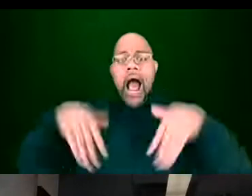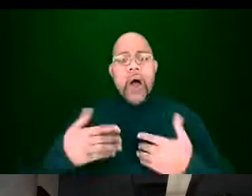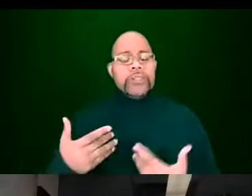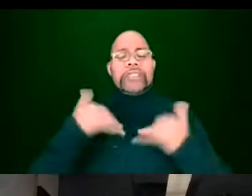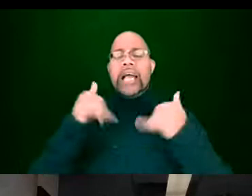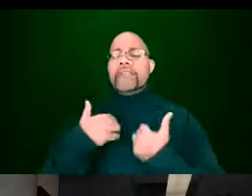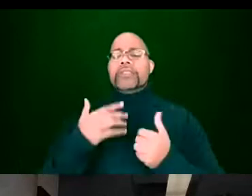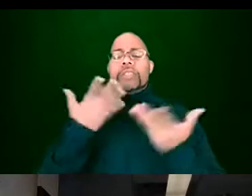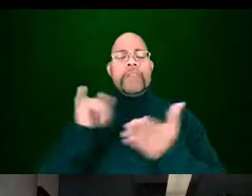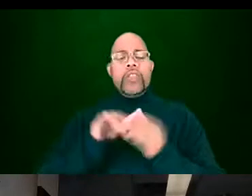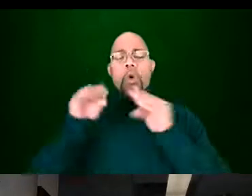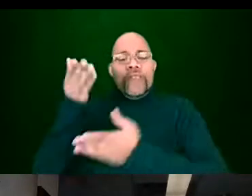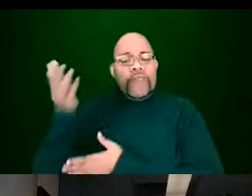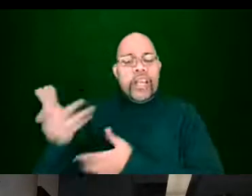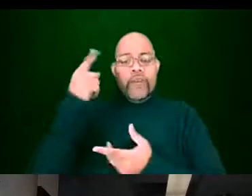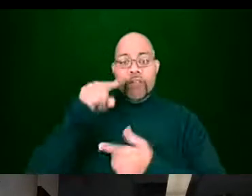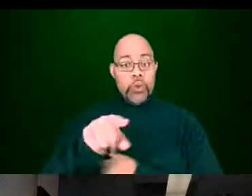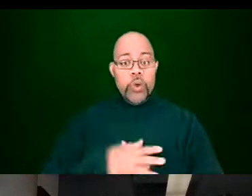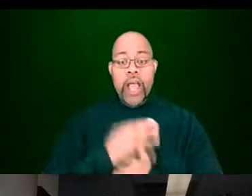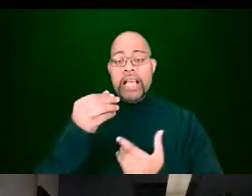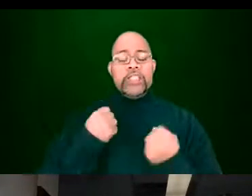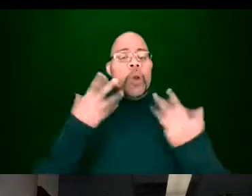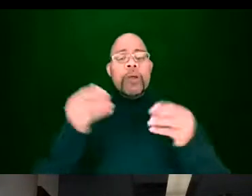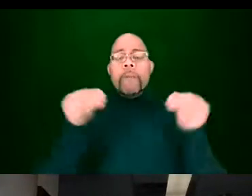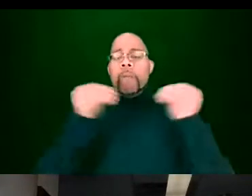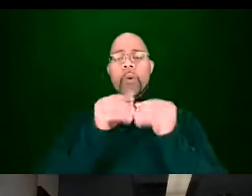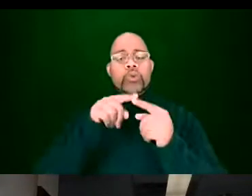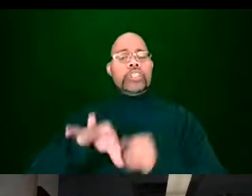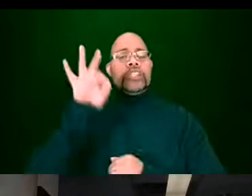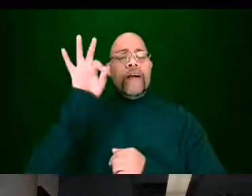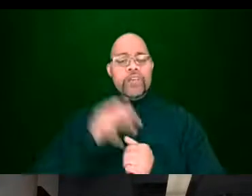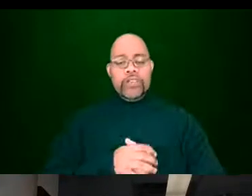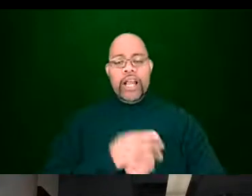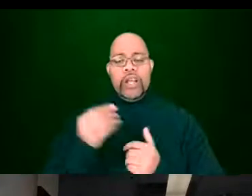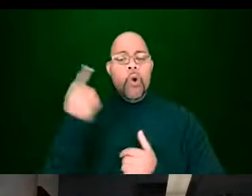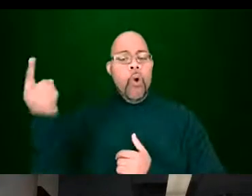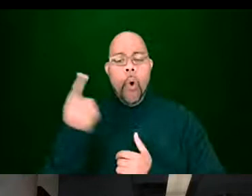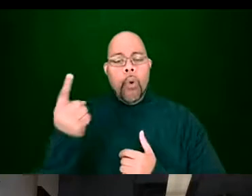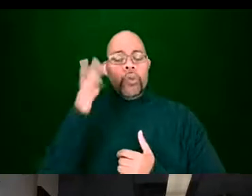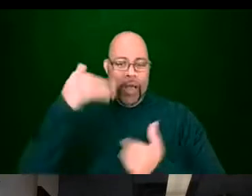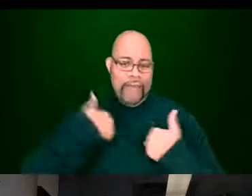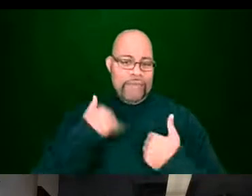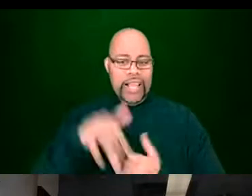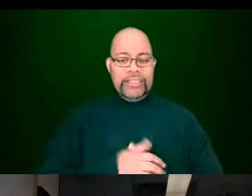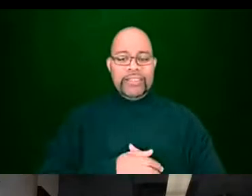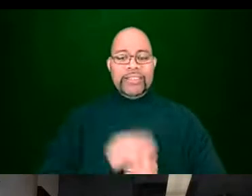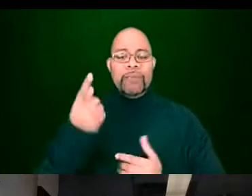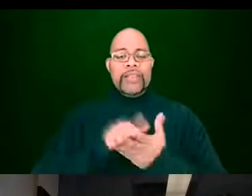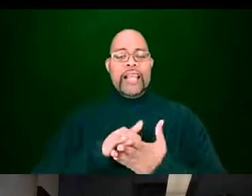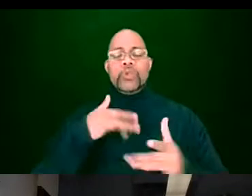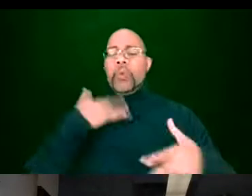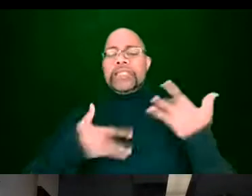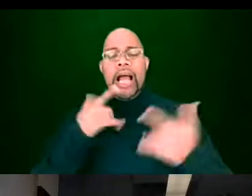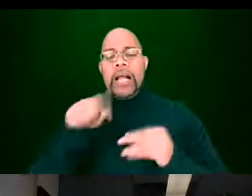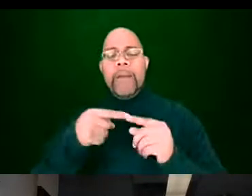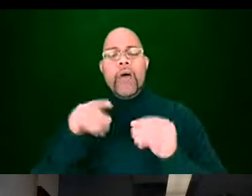something that the ocean is there doing for you, and there's so much more to discover, and there always will be, which is something that's so exciting